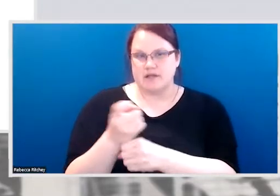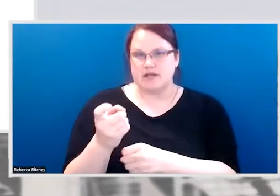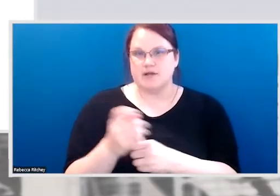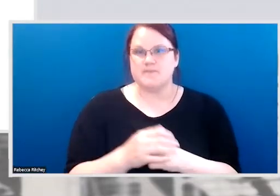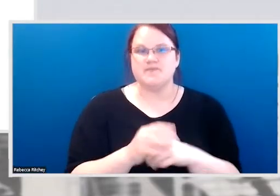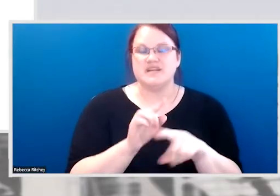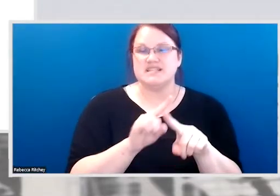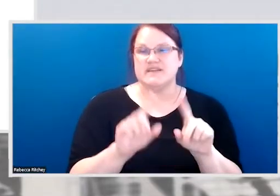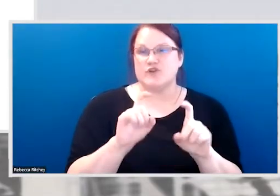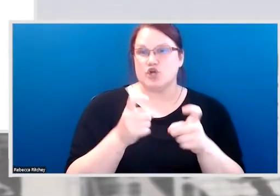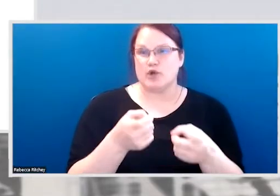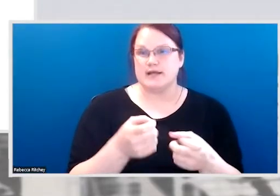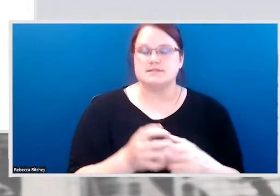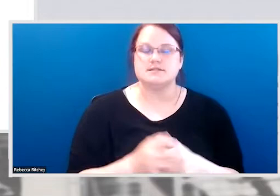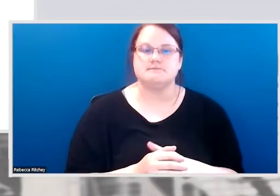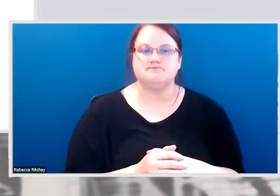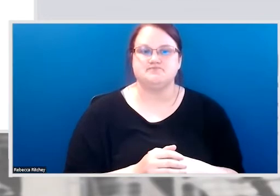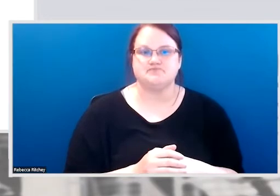different grants.